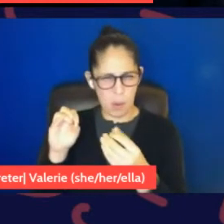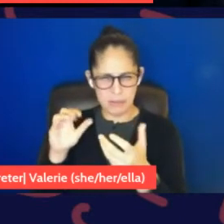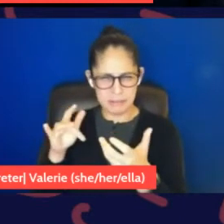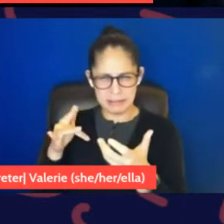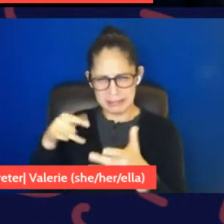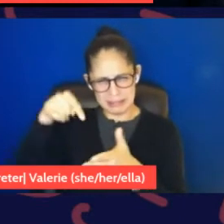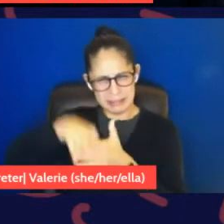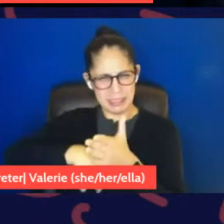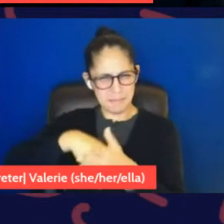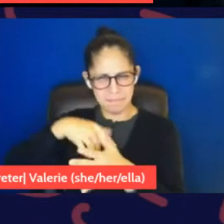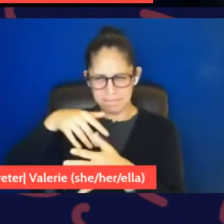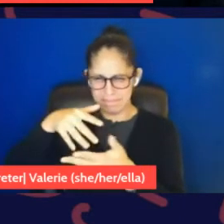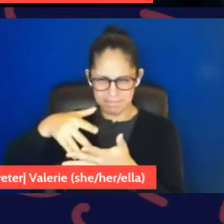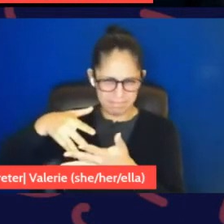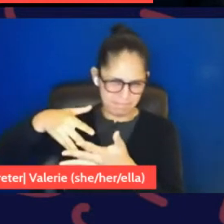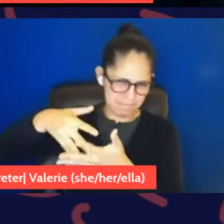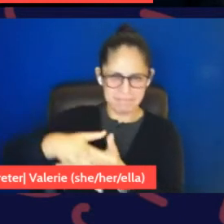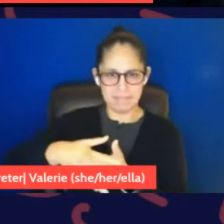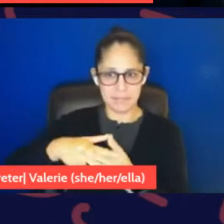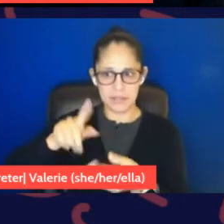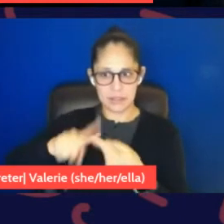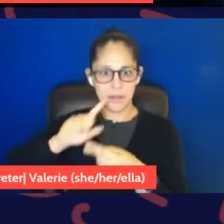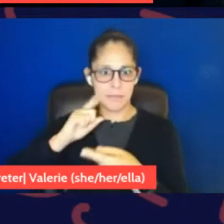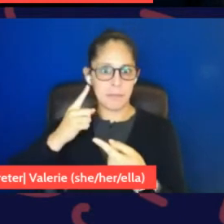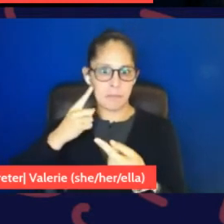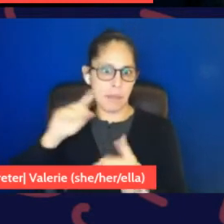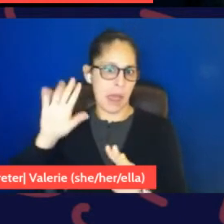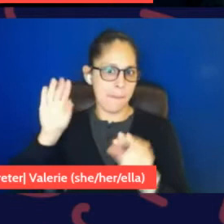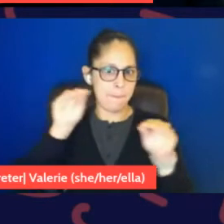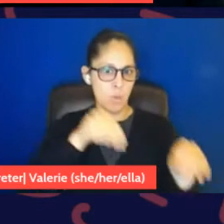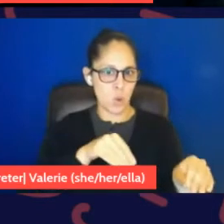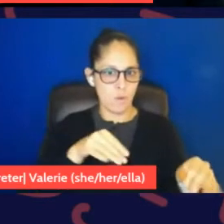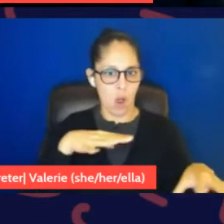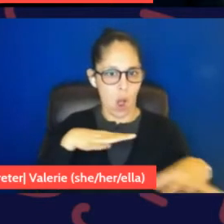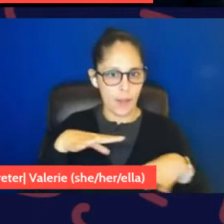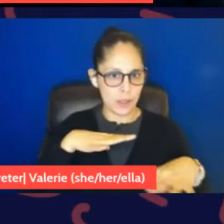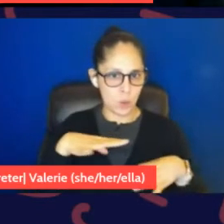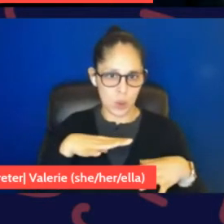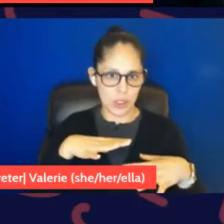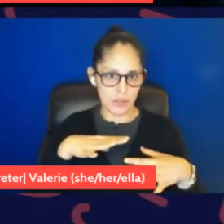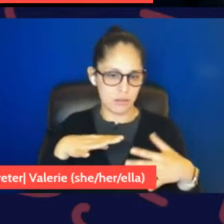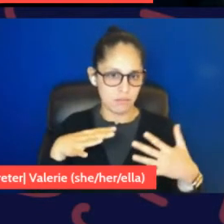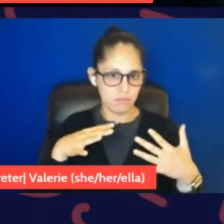working, because we didn't live in a community like that. And so